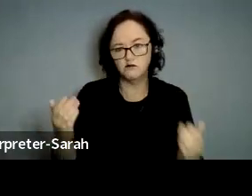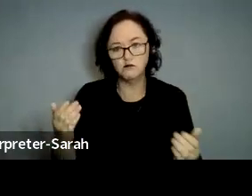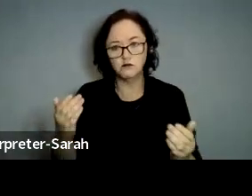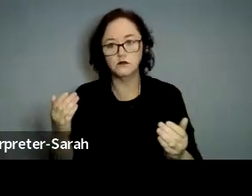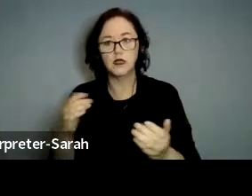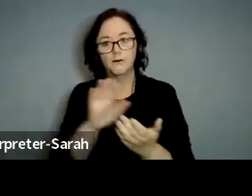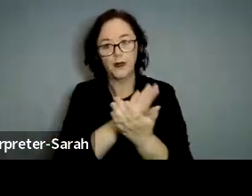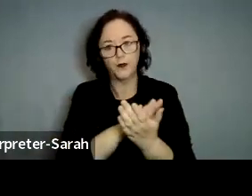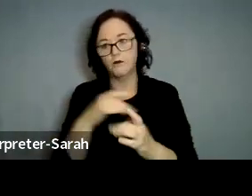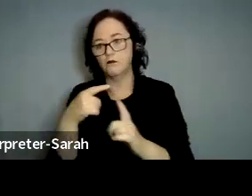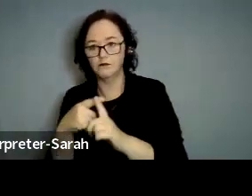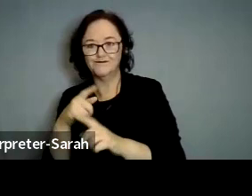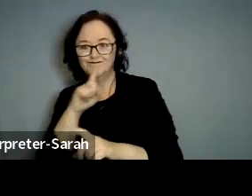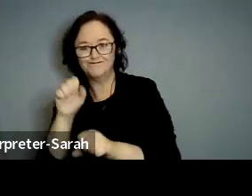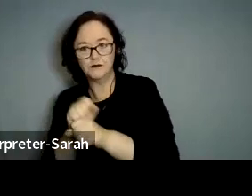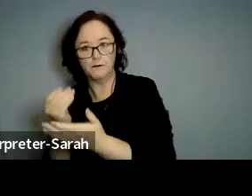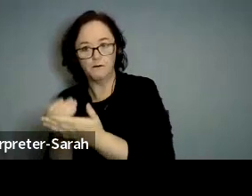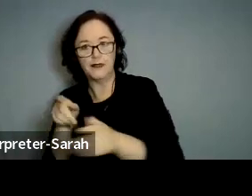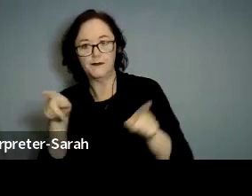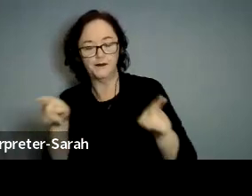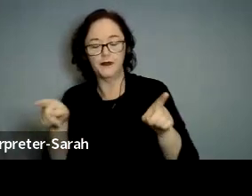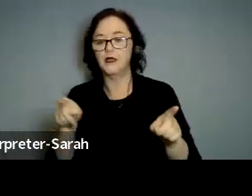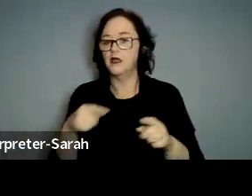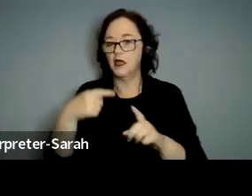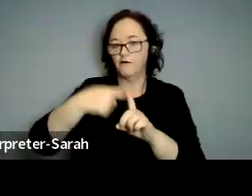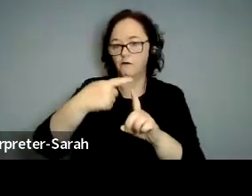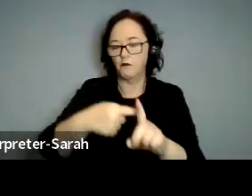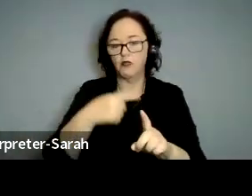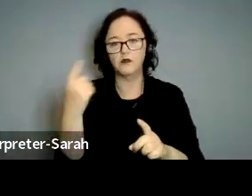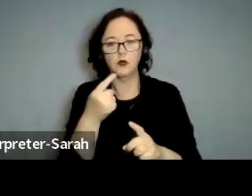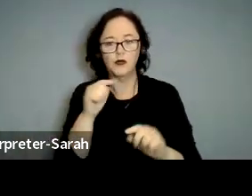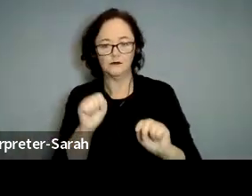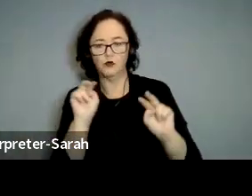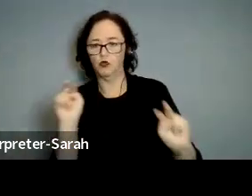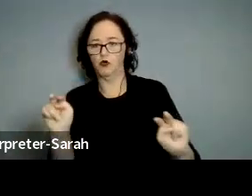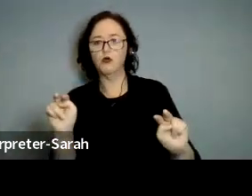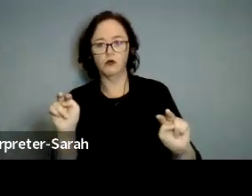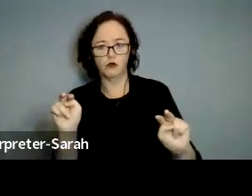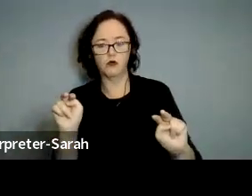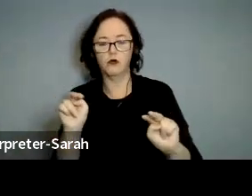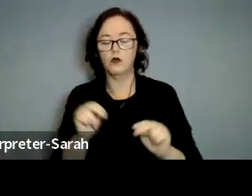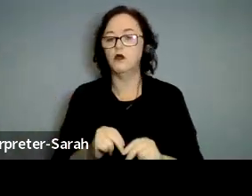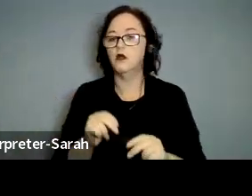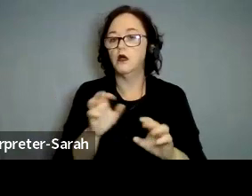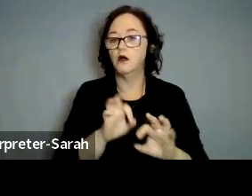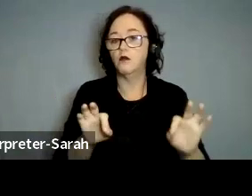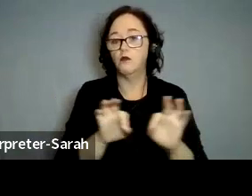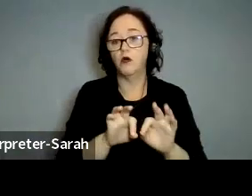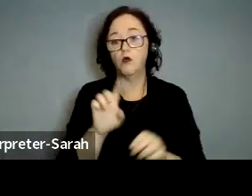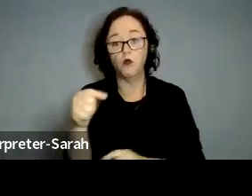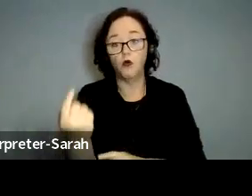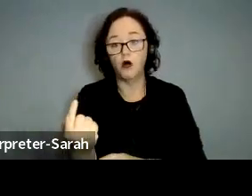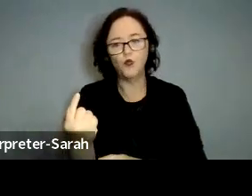the organization should be taking a look at that reconcile and making sure that there's more than one person really that's